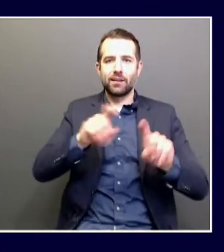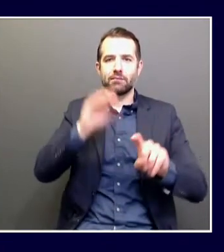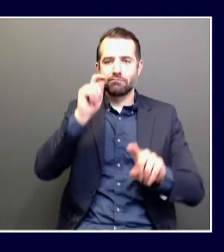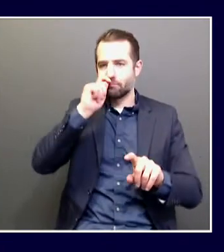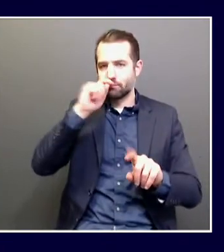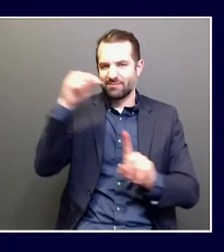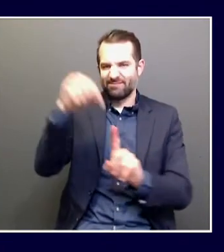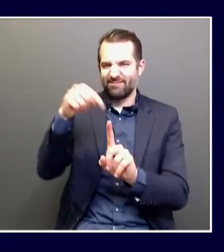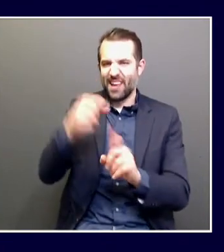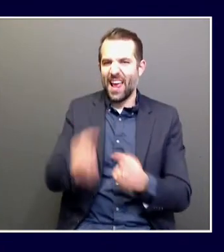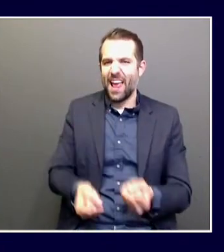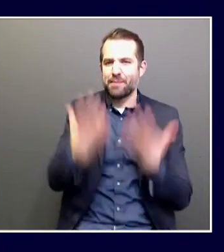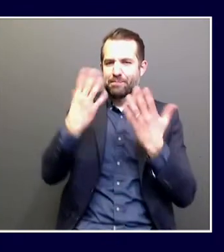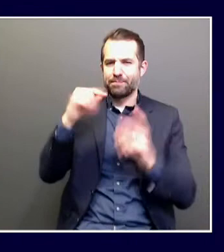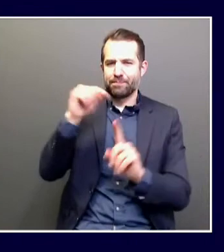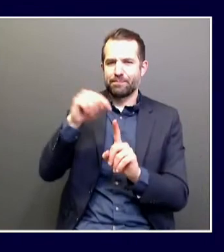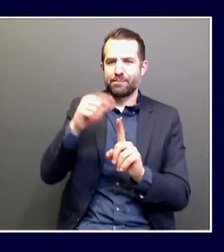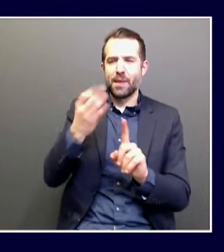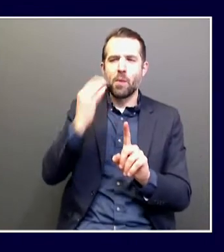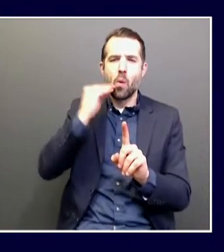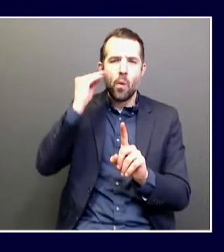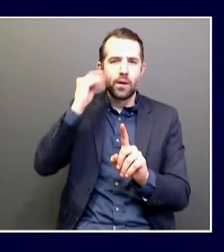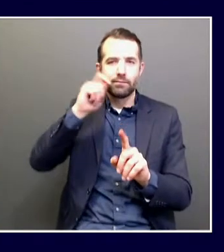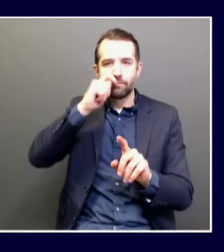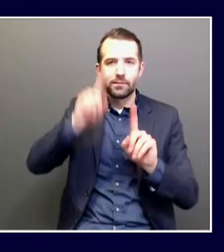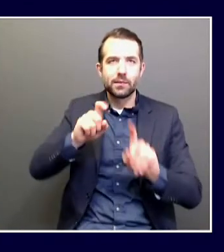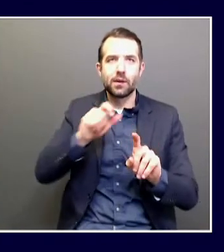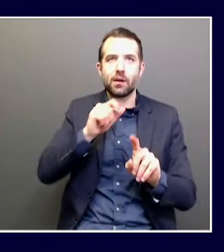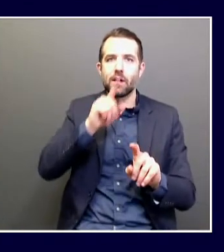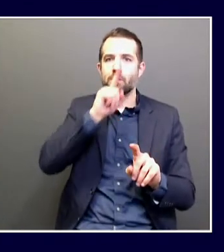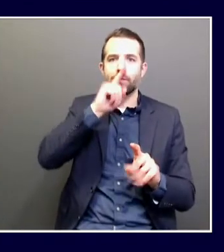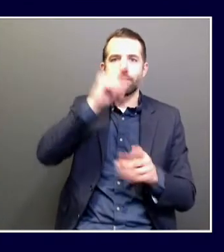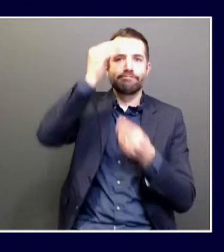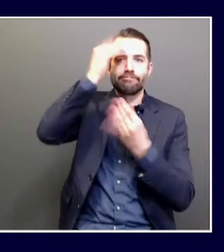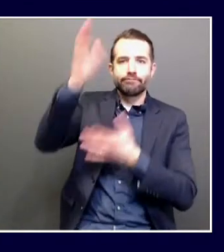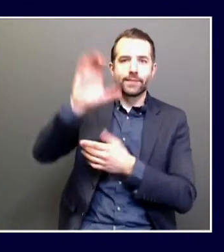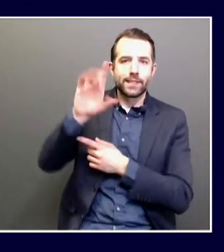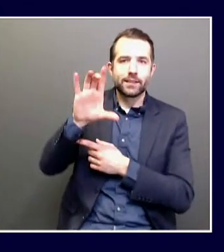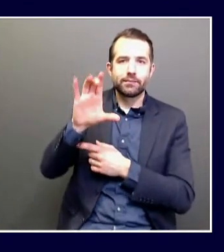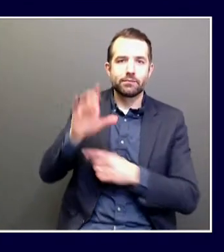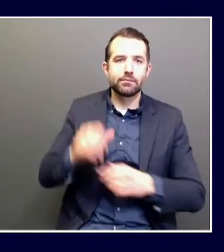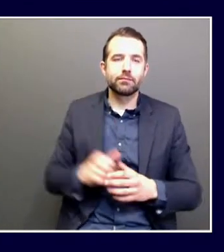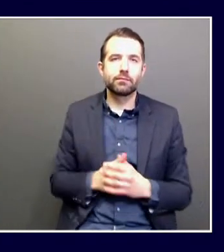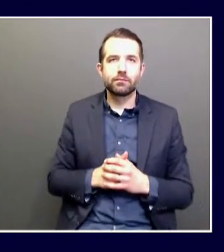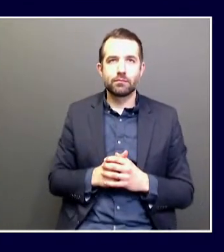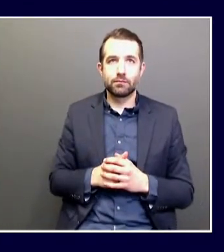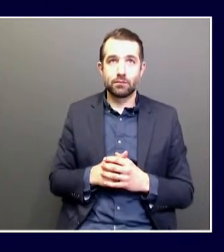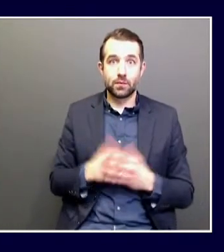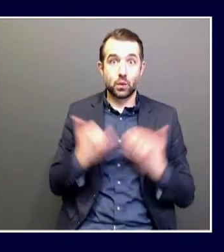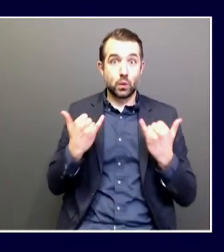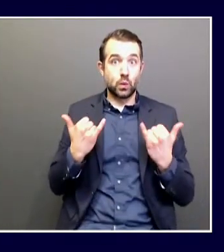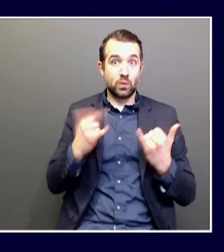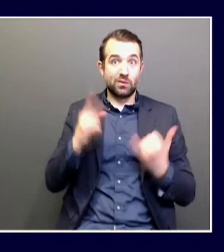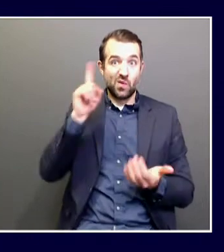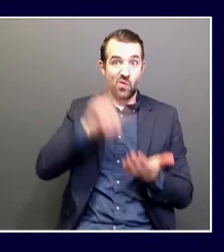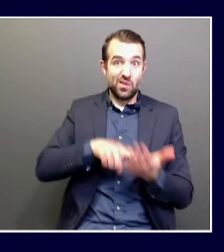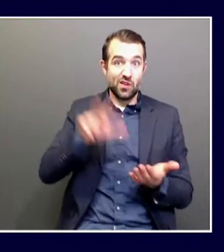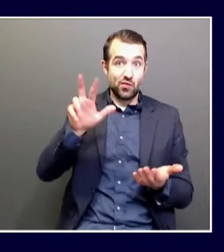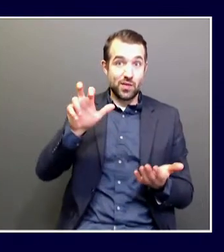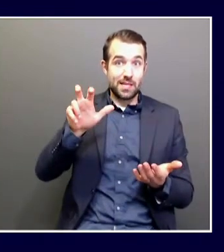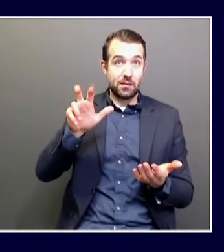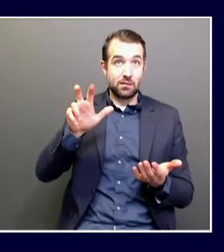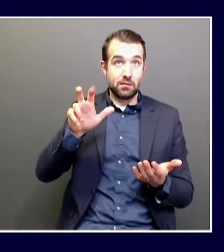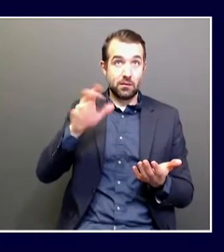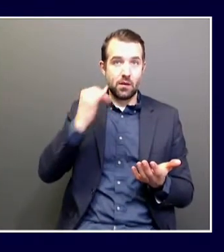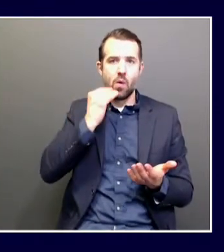necessarily communicated to your office? How much bigger is the picture than what you're aware of? Do you guesstimate? Well,